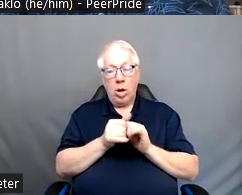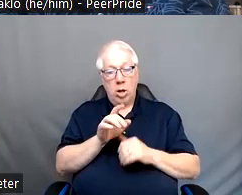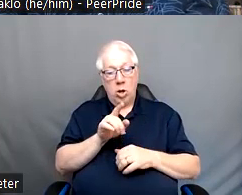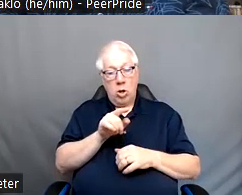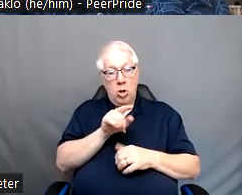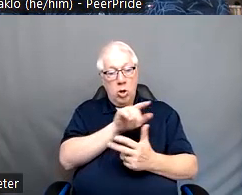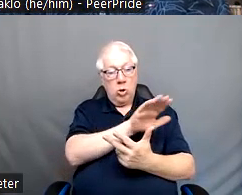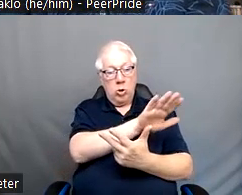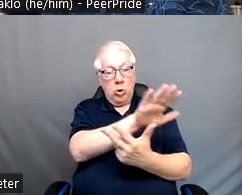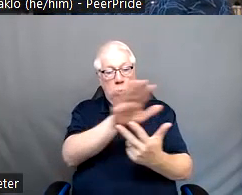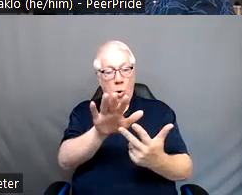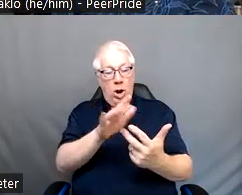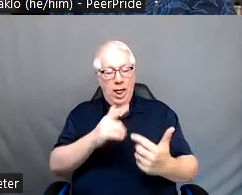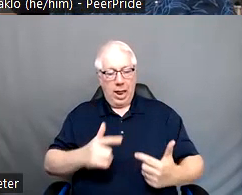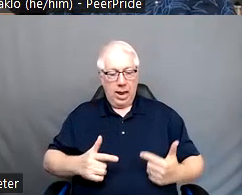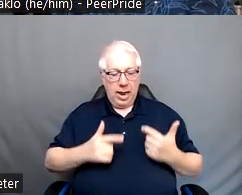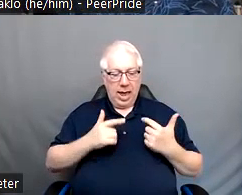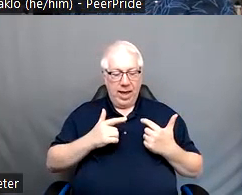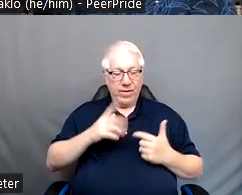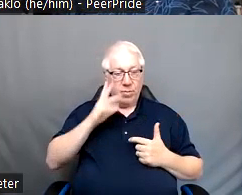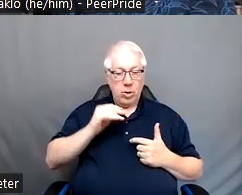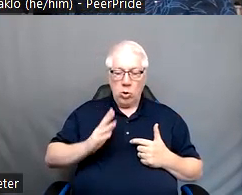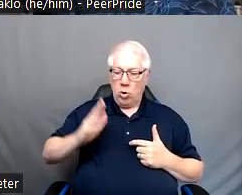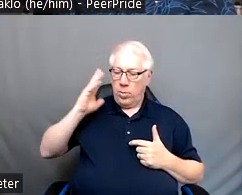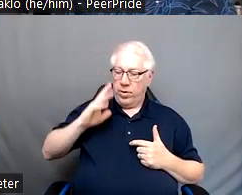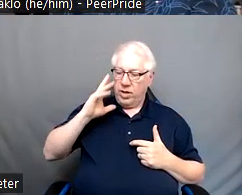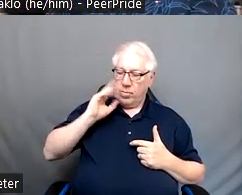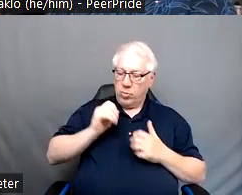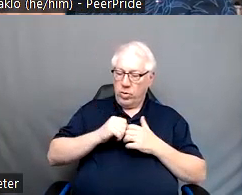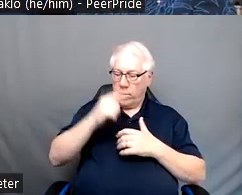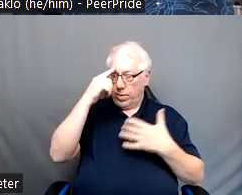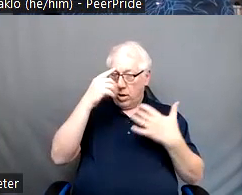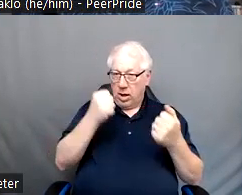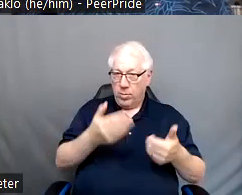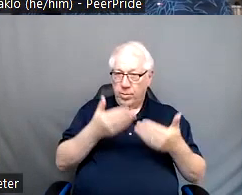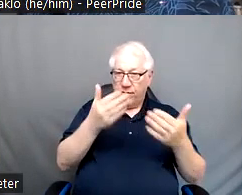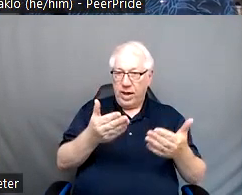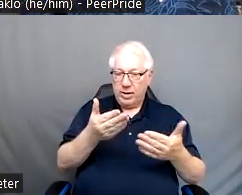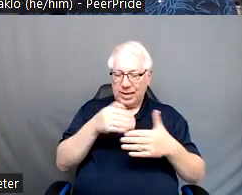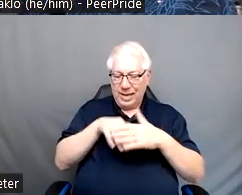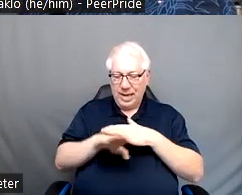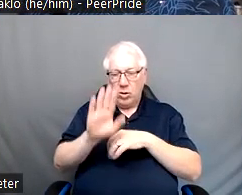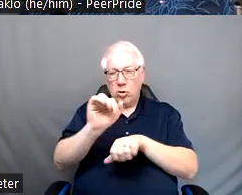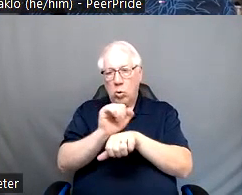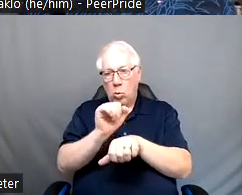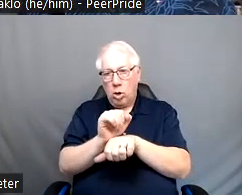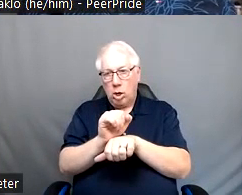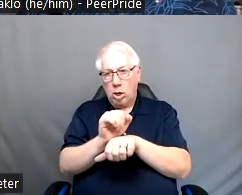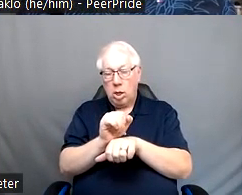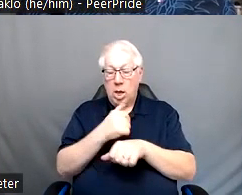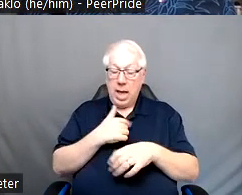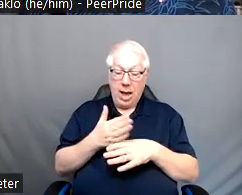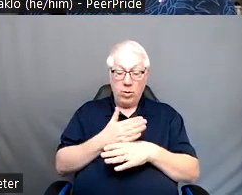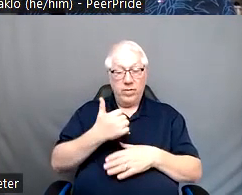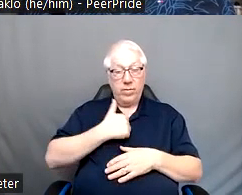lived experience or your previous experience with mental health providers into the work that you do. I can share for